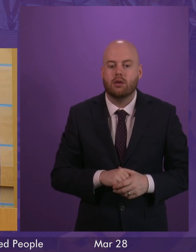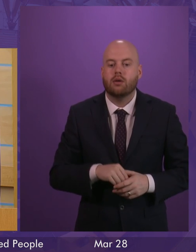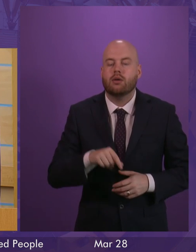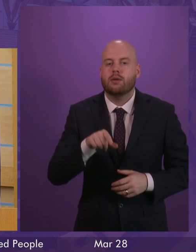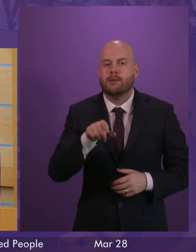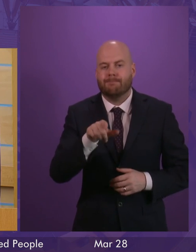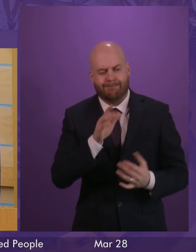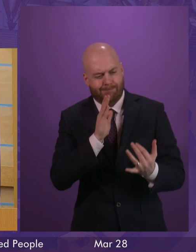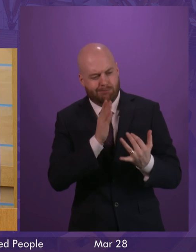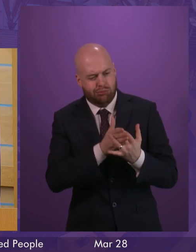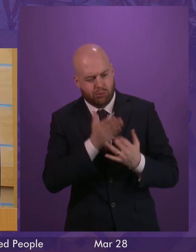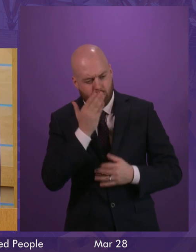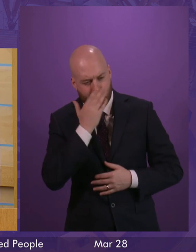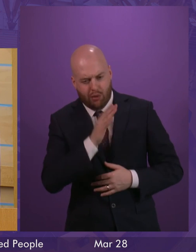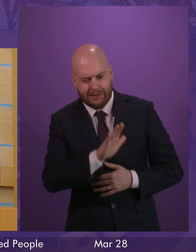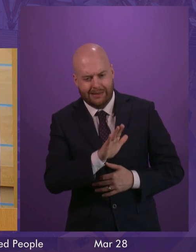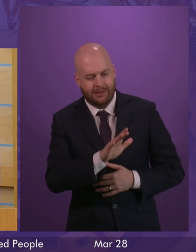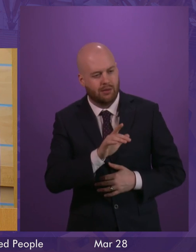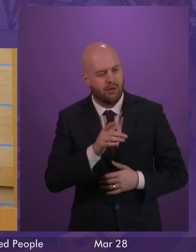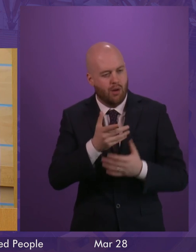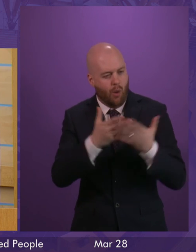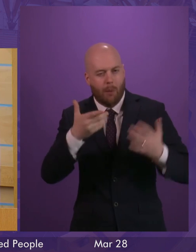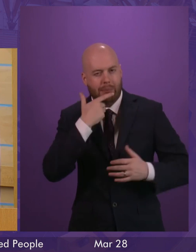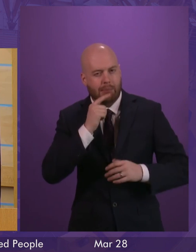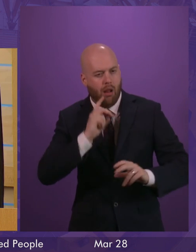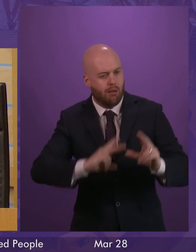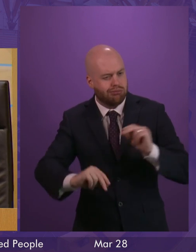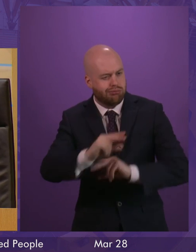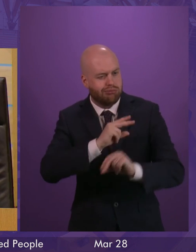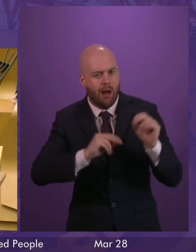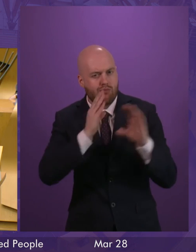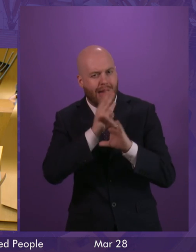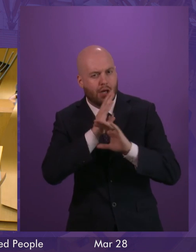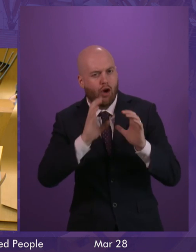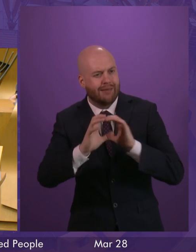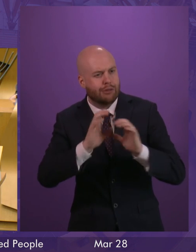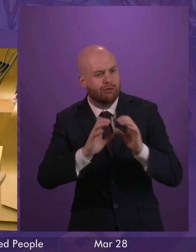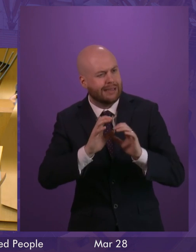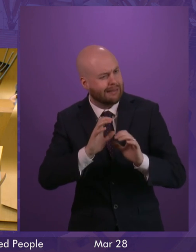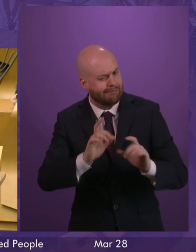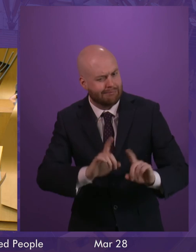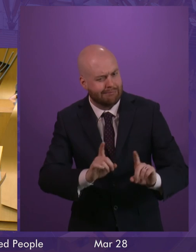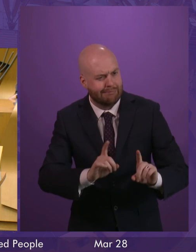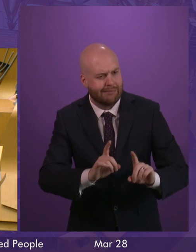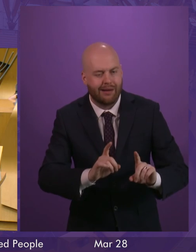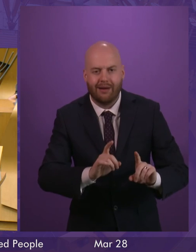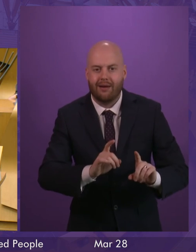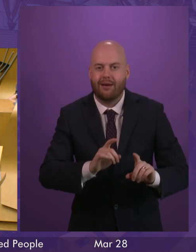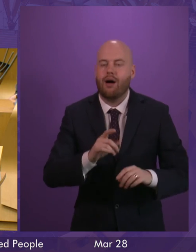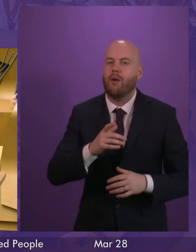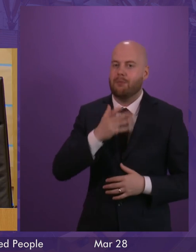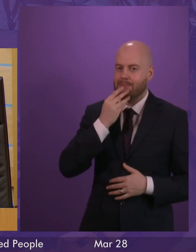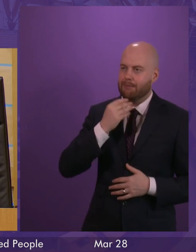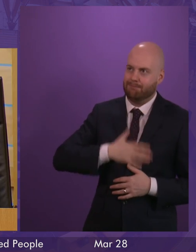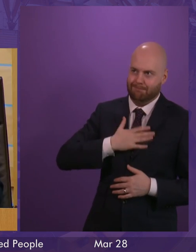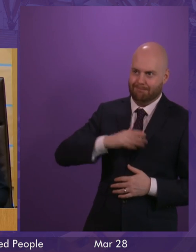just getting louder and louder. you could stop your private conversations, please. Jamie Hepburn. I thought you were rather charitable in saying it was a low buzz, but that is